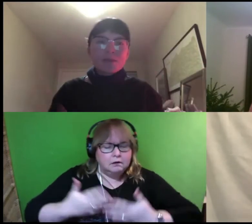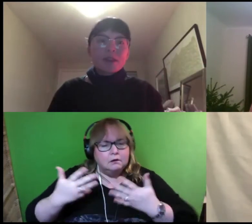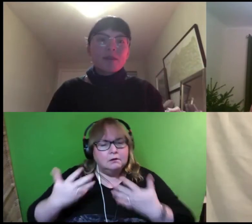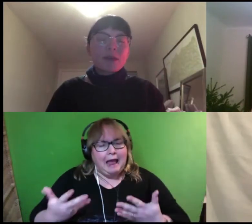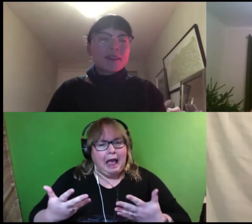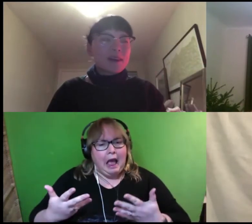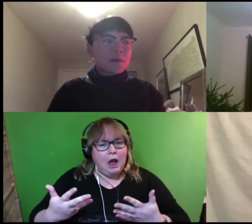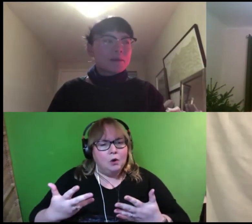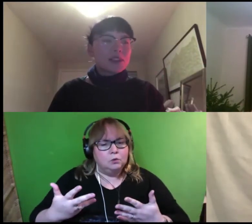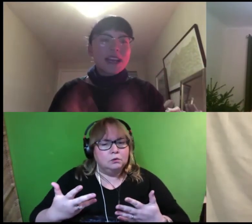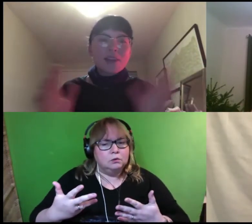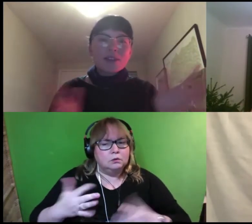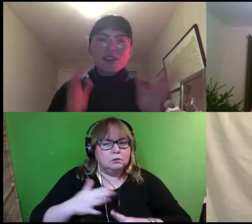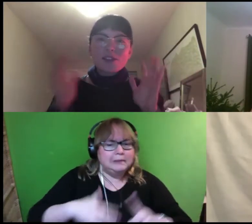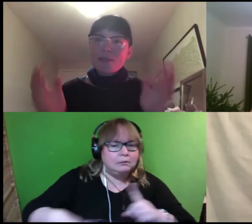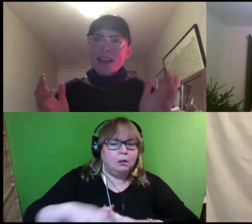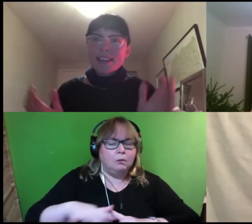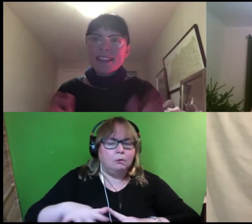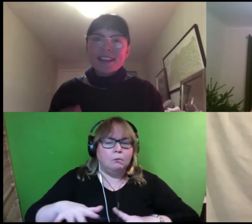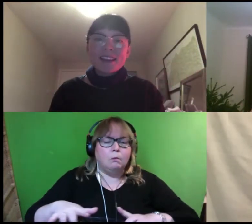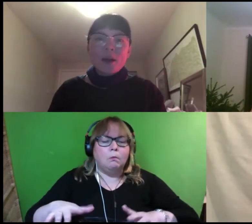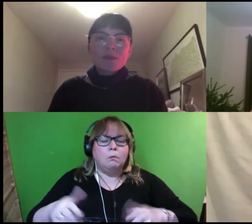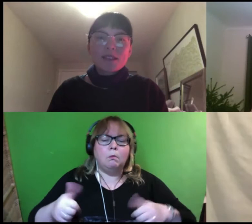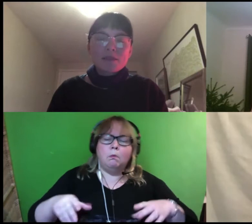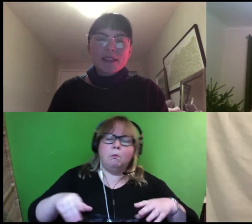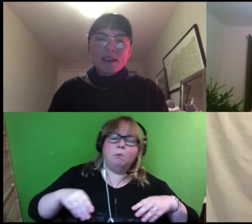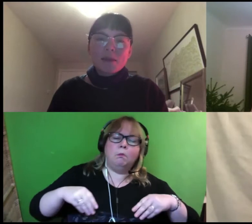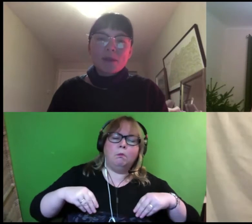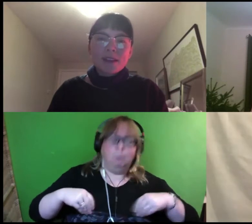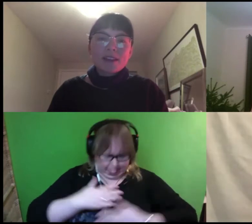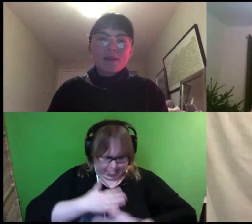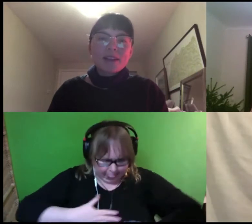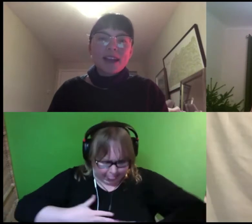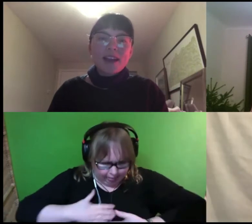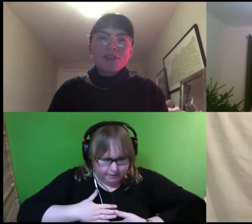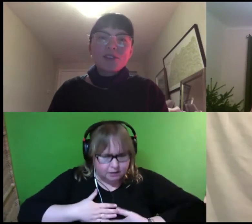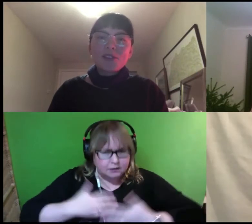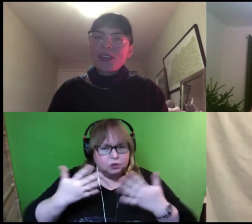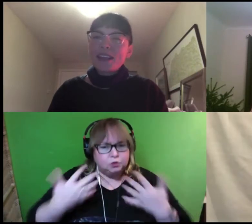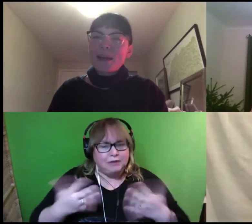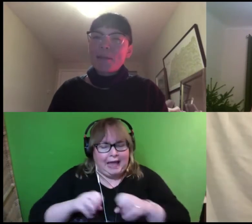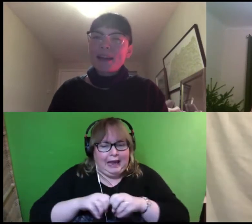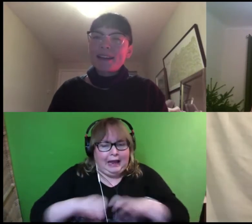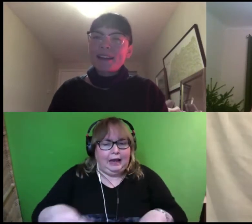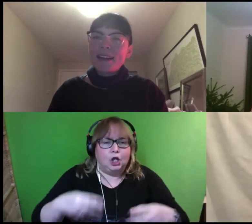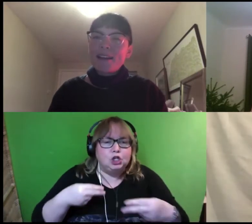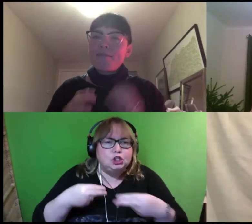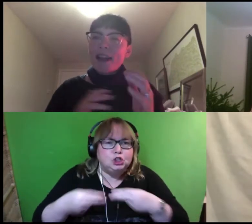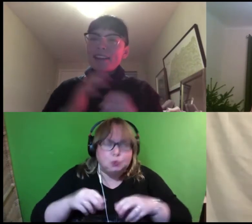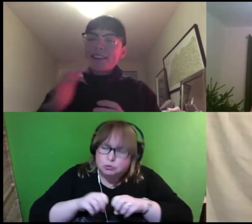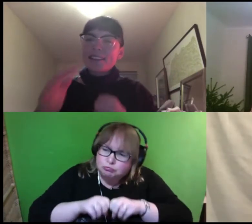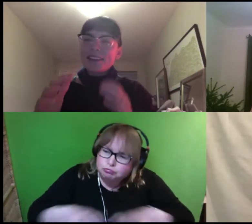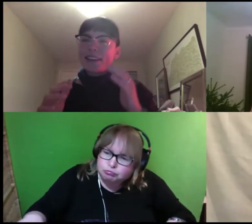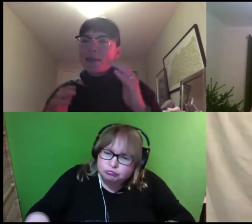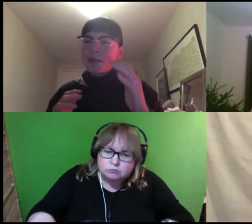atmosphere. But today, with the news of the vaccine and the optimism that's coming with it a little bit, how do you think that might